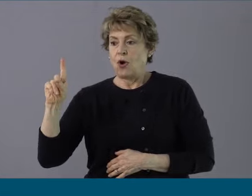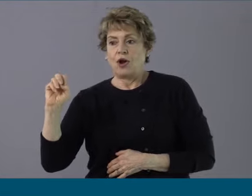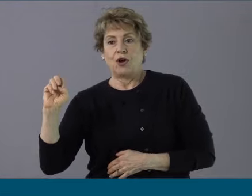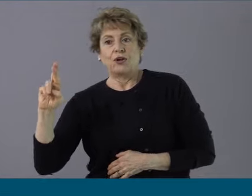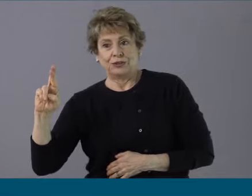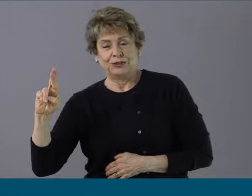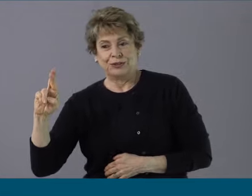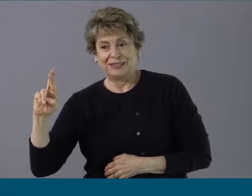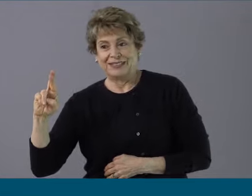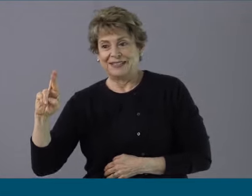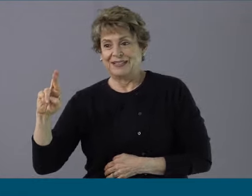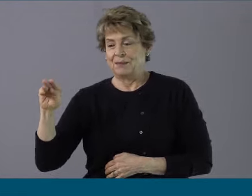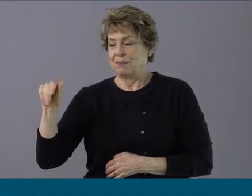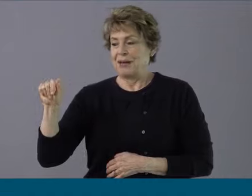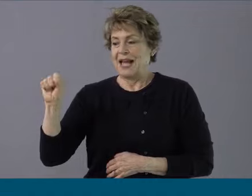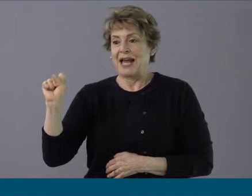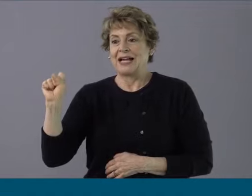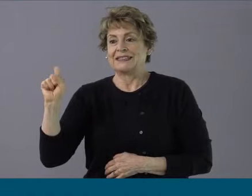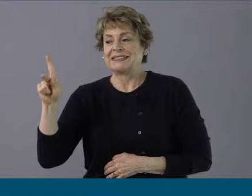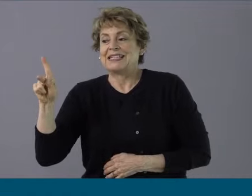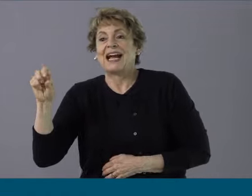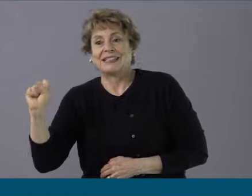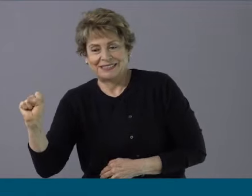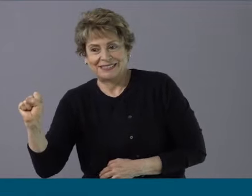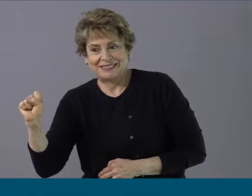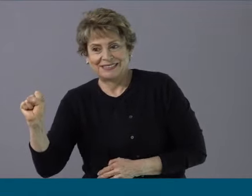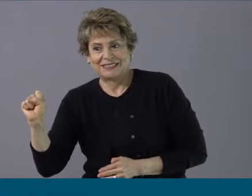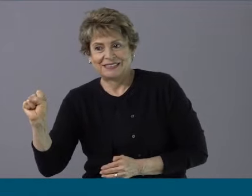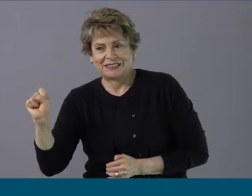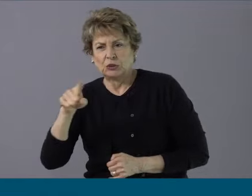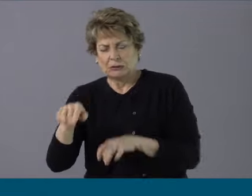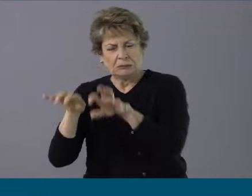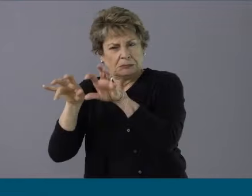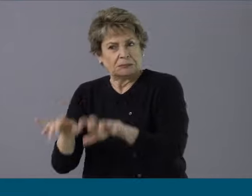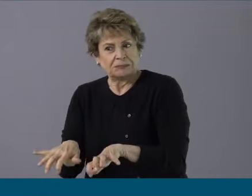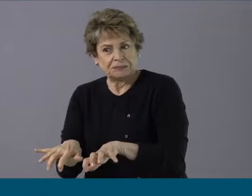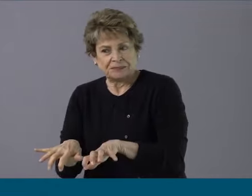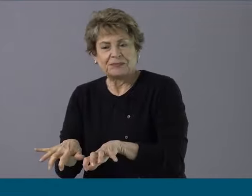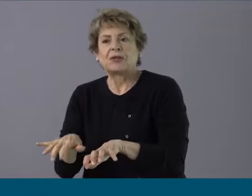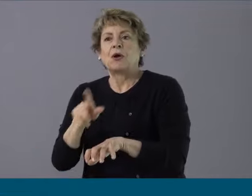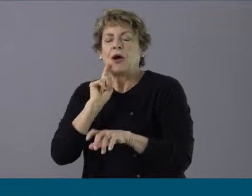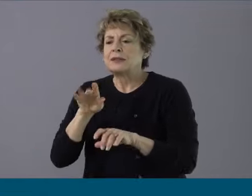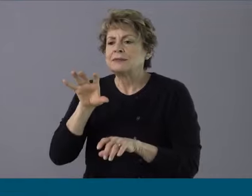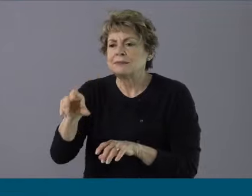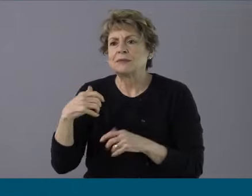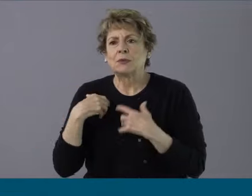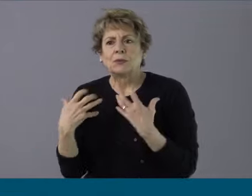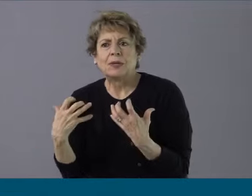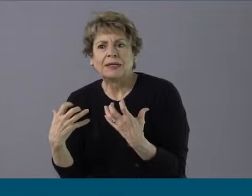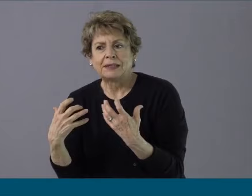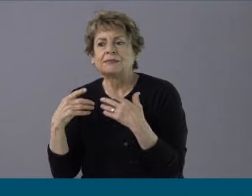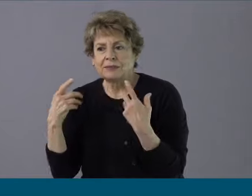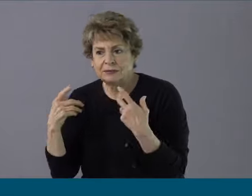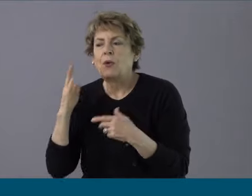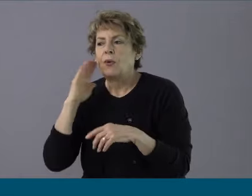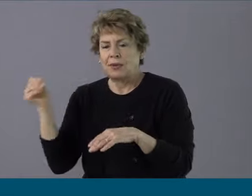direct shipments to meet the needs of their residents in these categories. In addition to